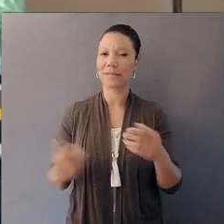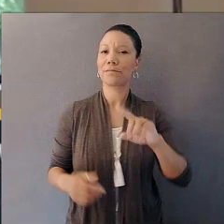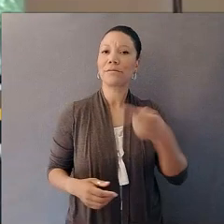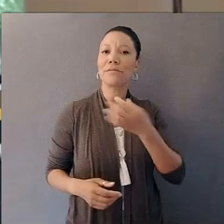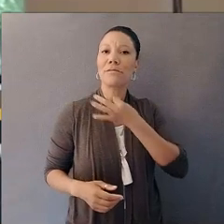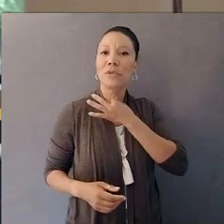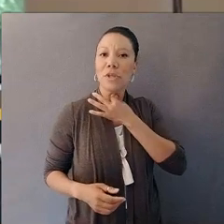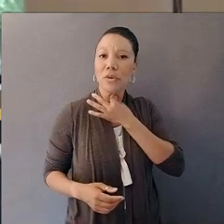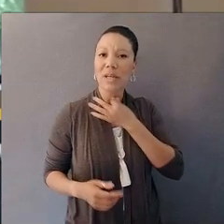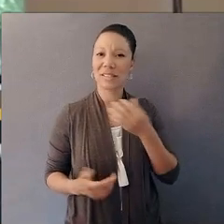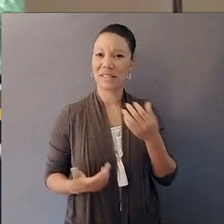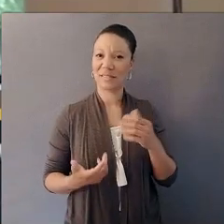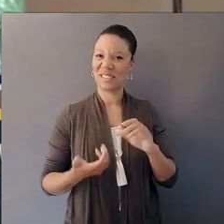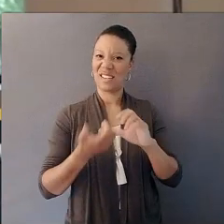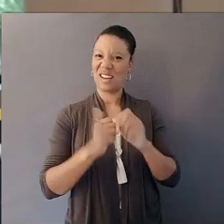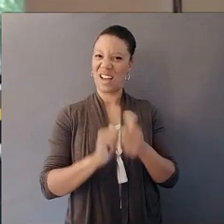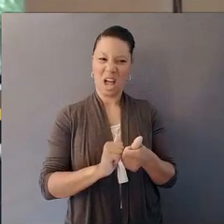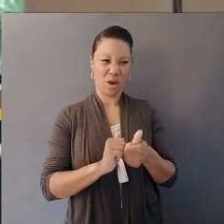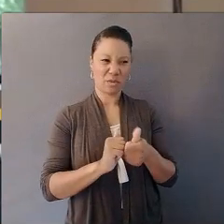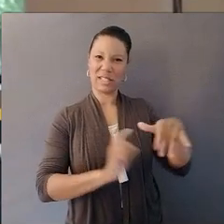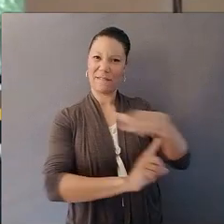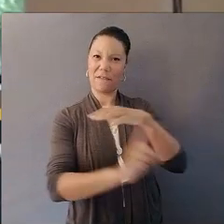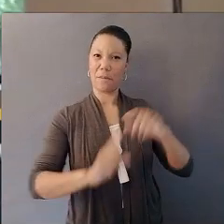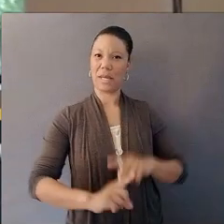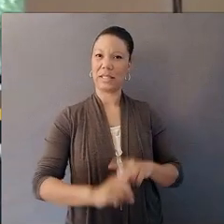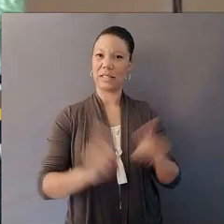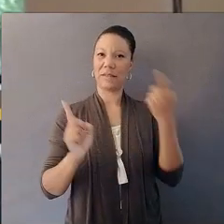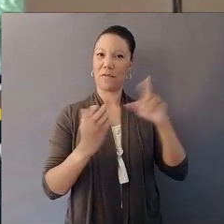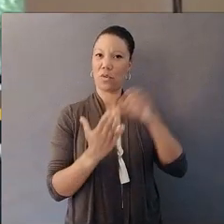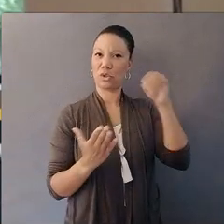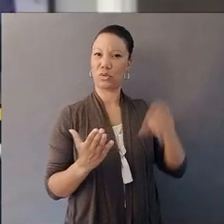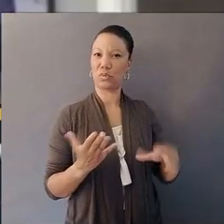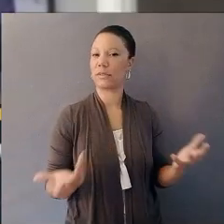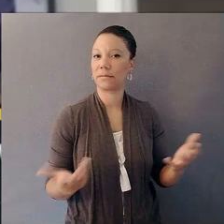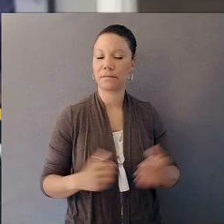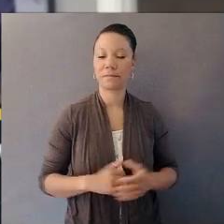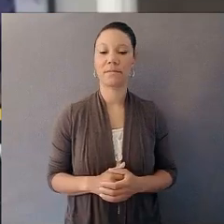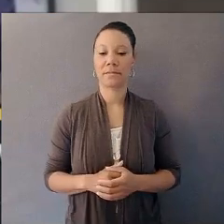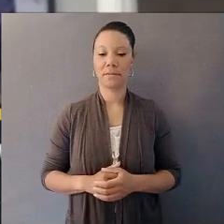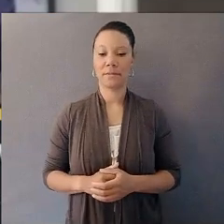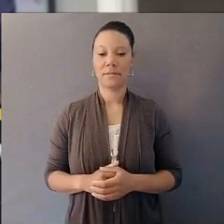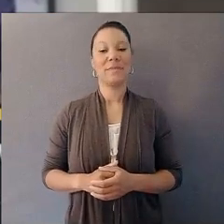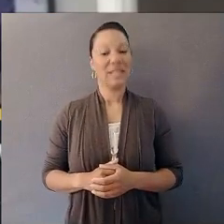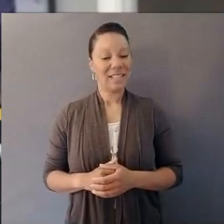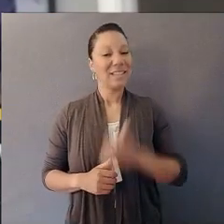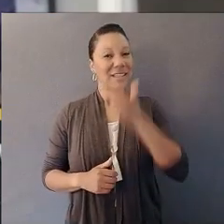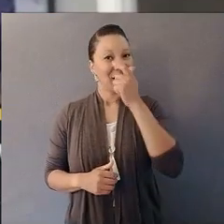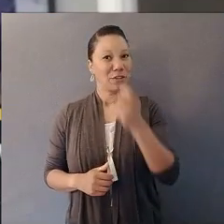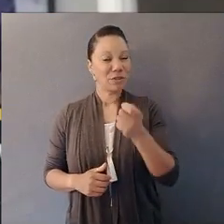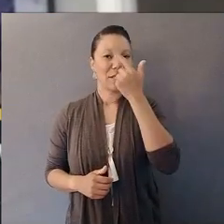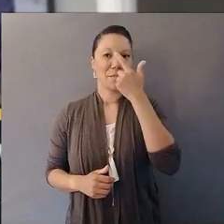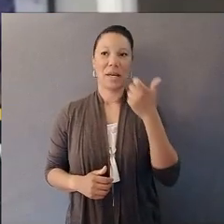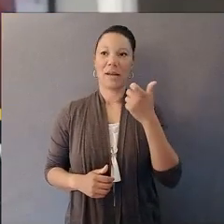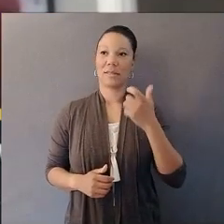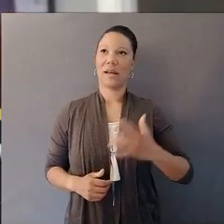how different has that been for them in terms of this environment? Yeah, it's been interesting because I think that